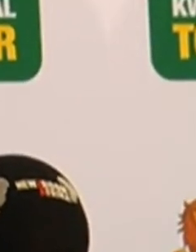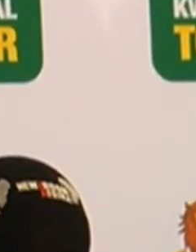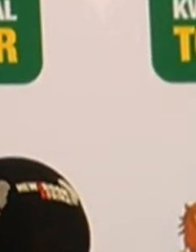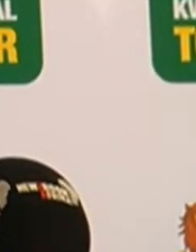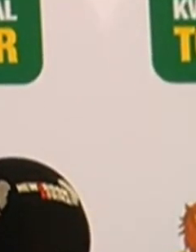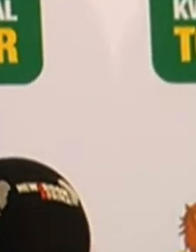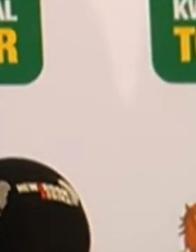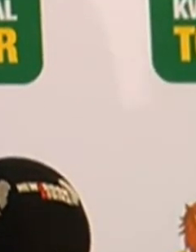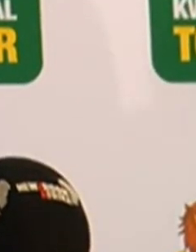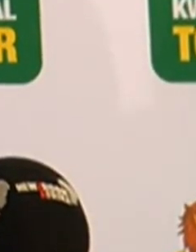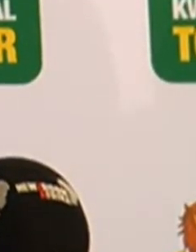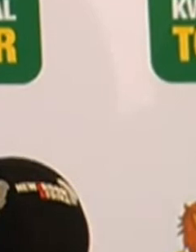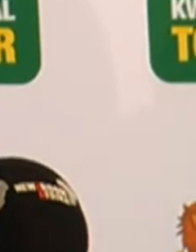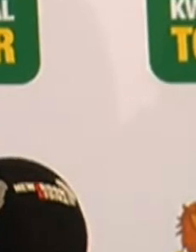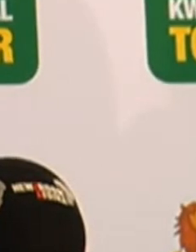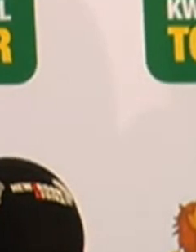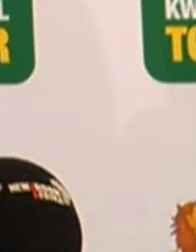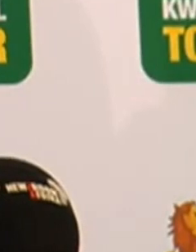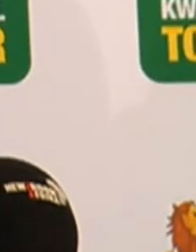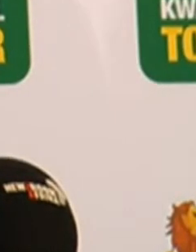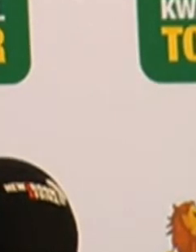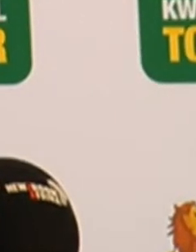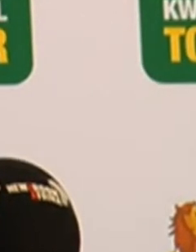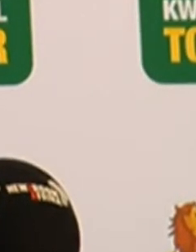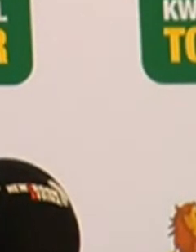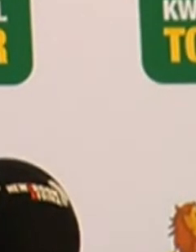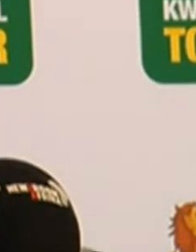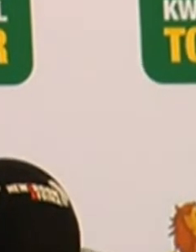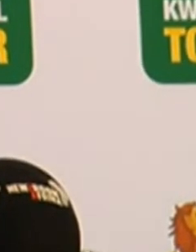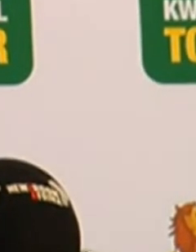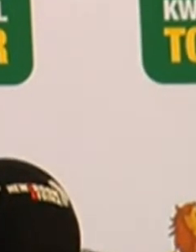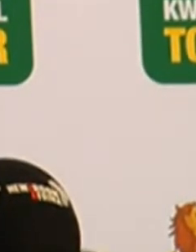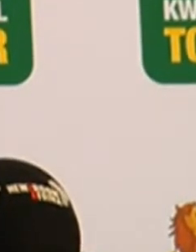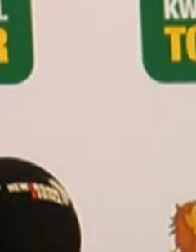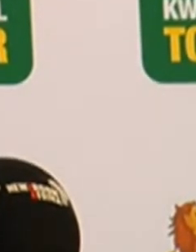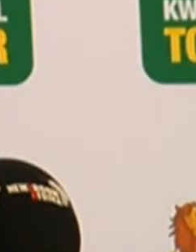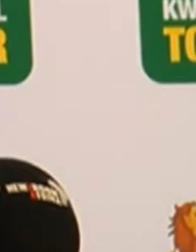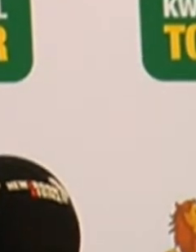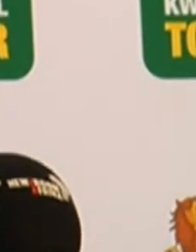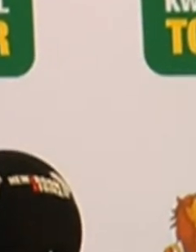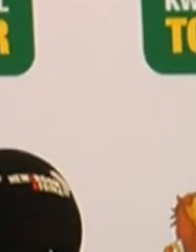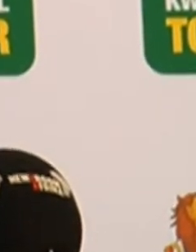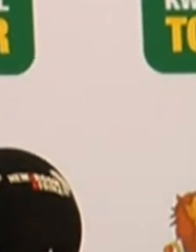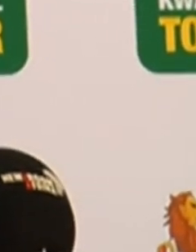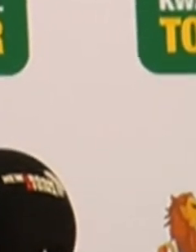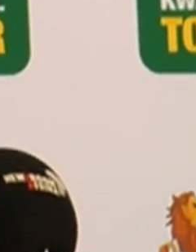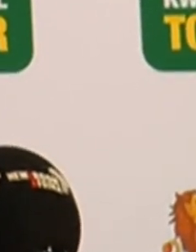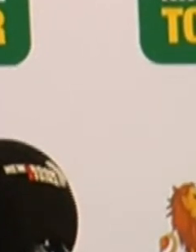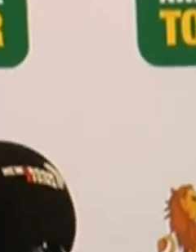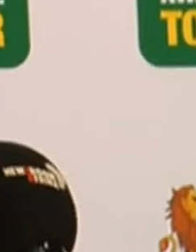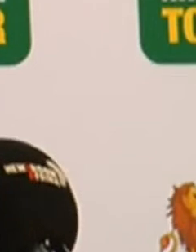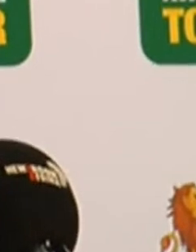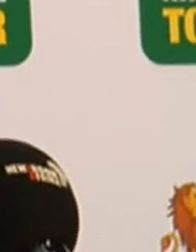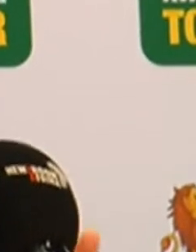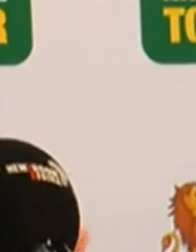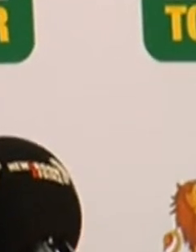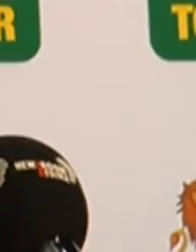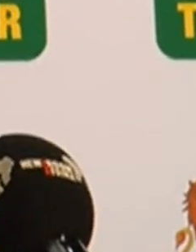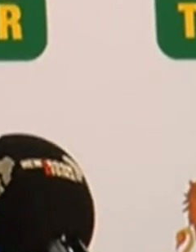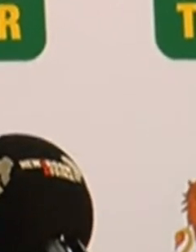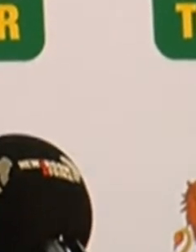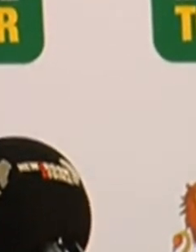townships, which mostly are owned by ITAL. So that is the first. Secondly, we are